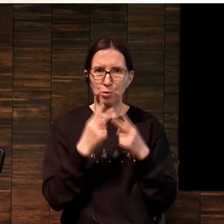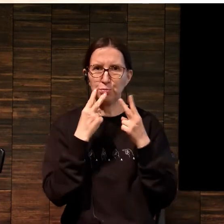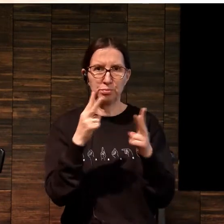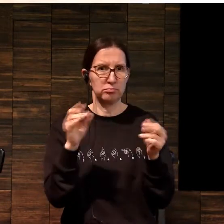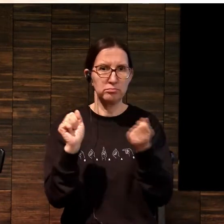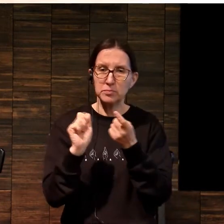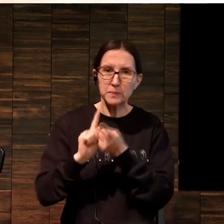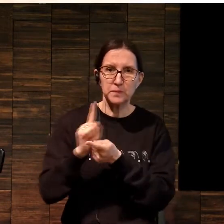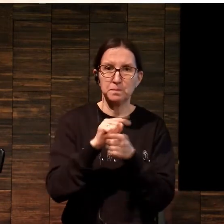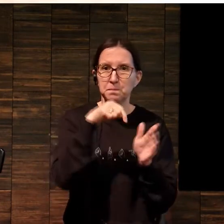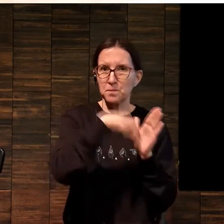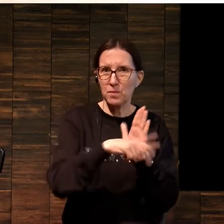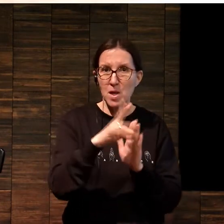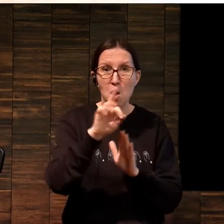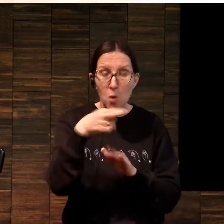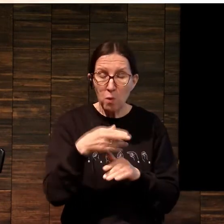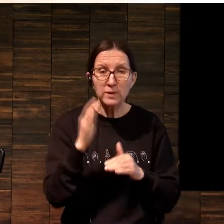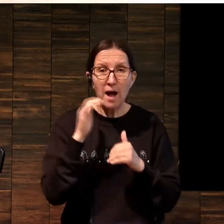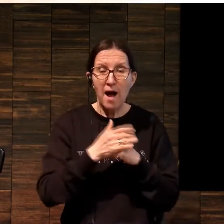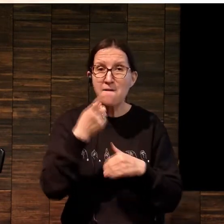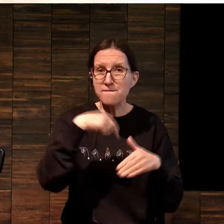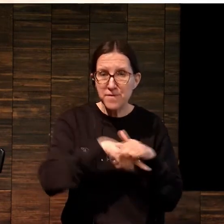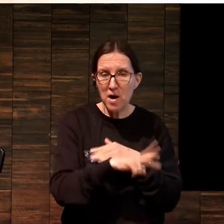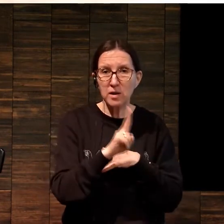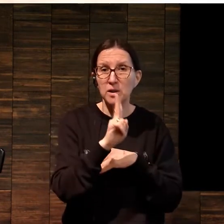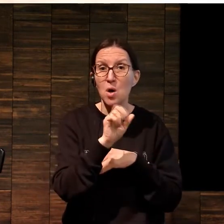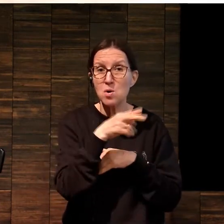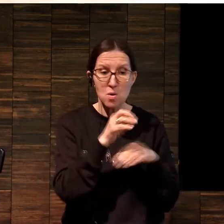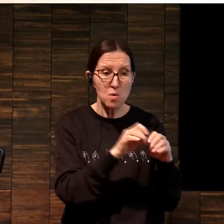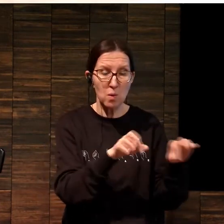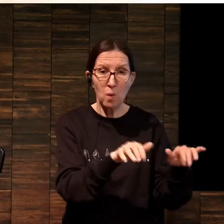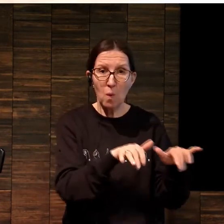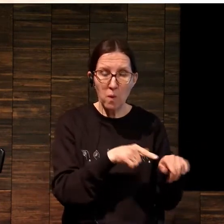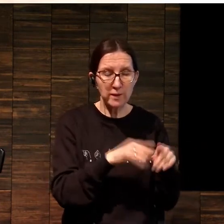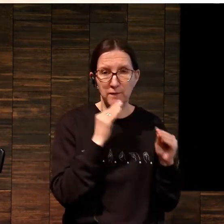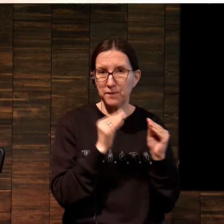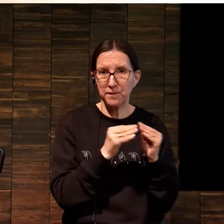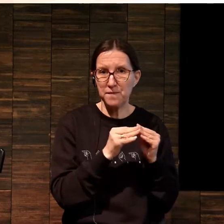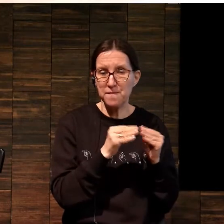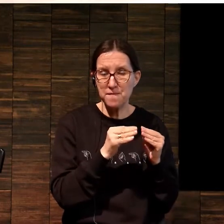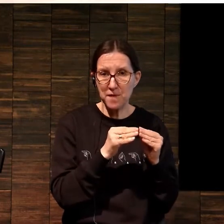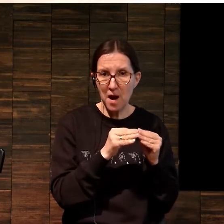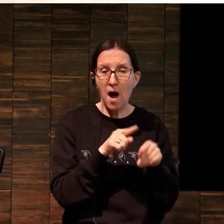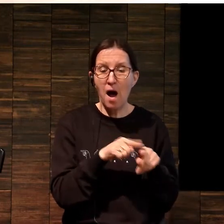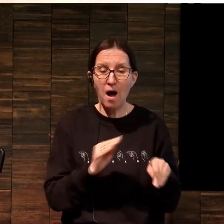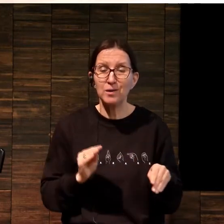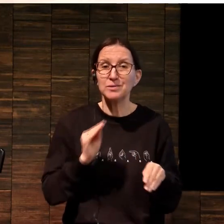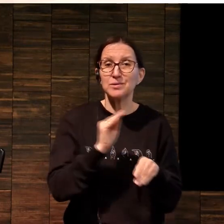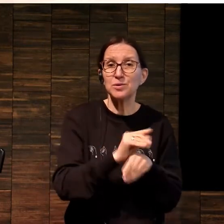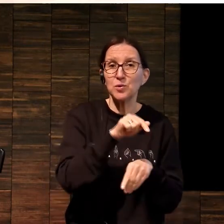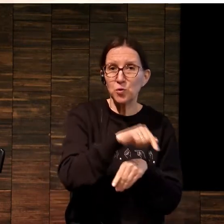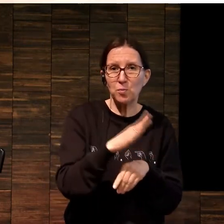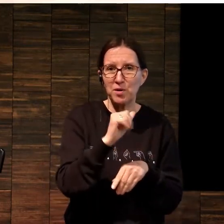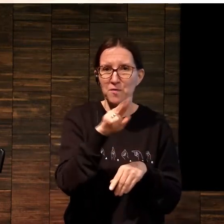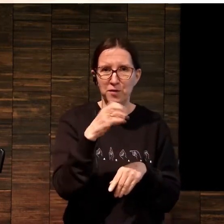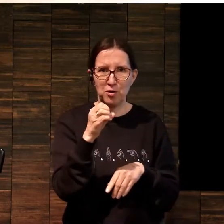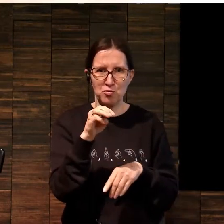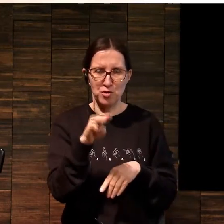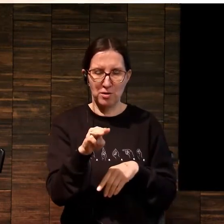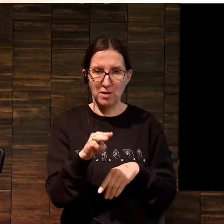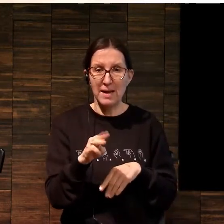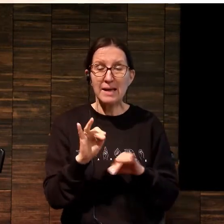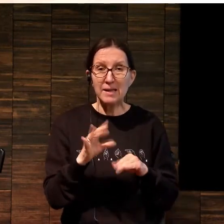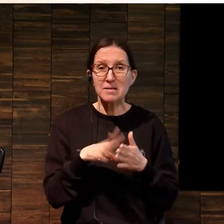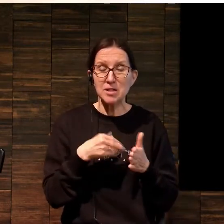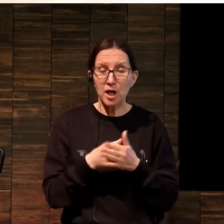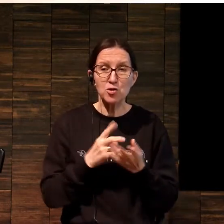itself remains unchanged. So people with needs for assistive technology, people who are using screen readers or eye trackers